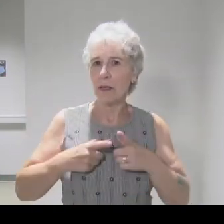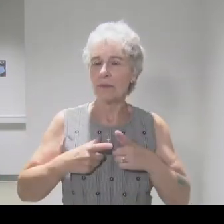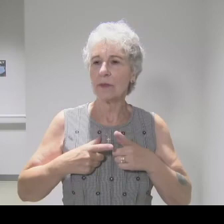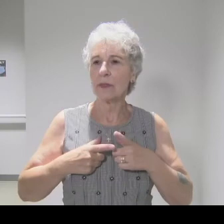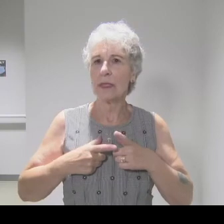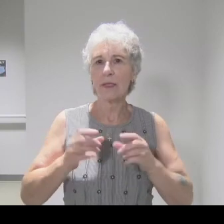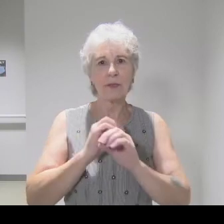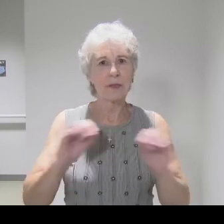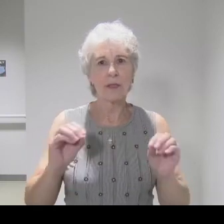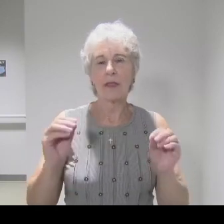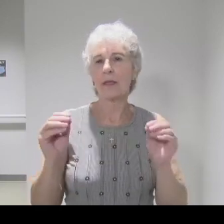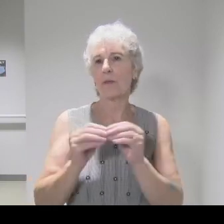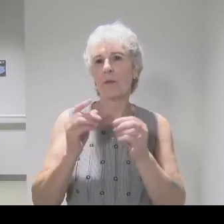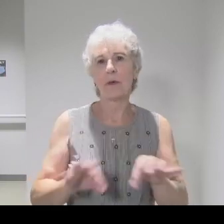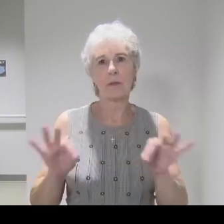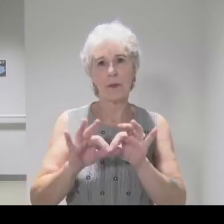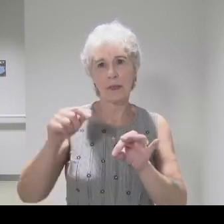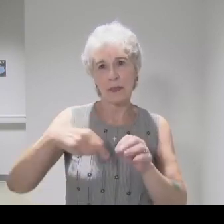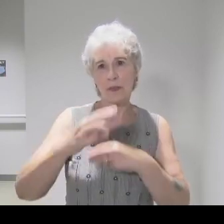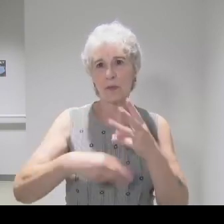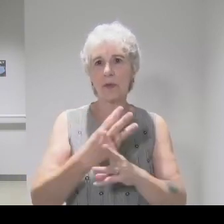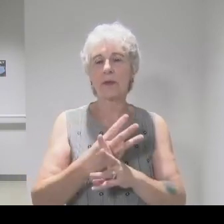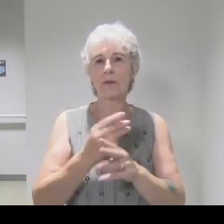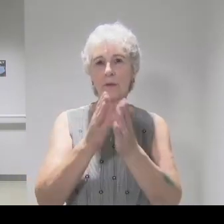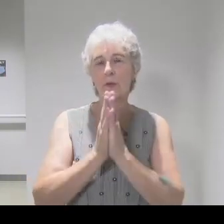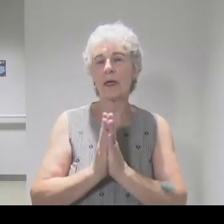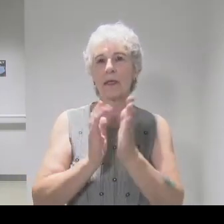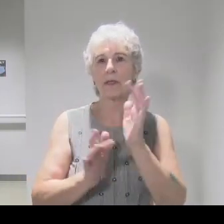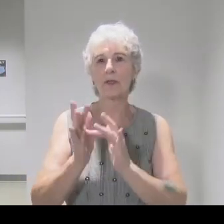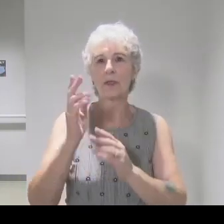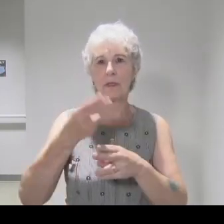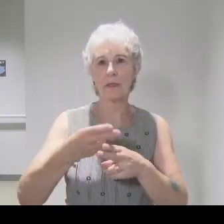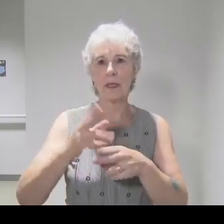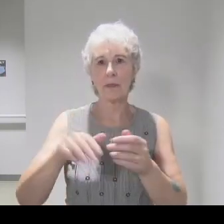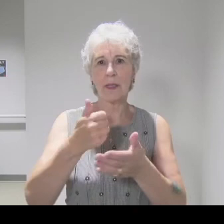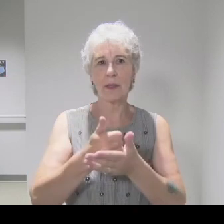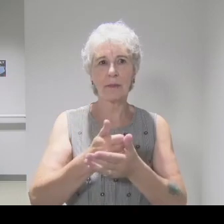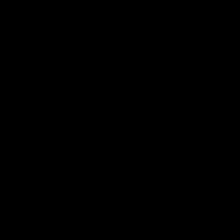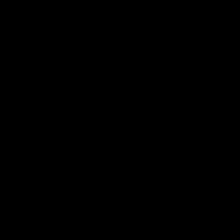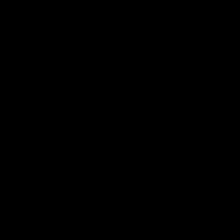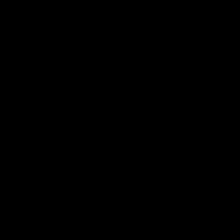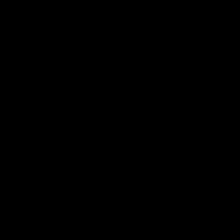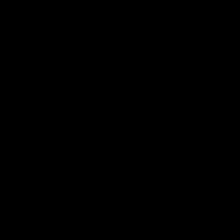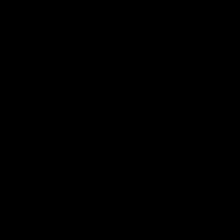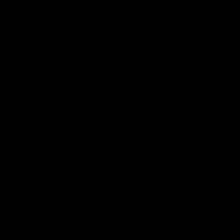is nothing more important in this world. We pray this in Jesus' name. Amen. Amen. Thank you.